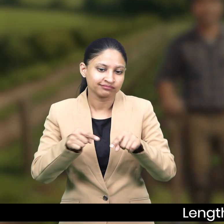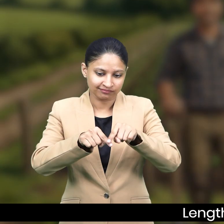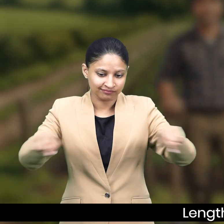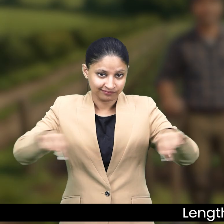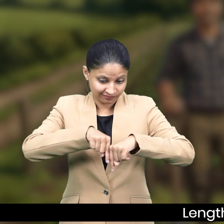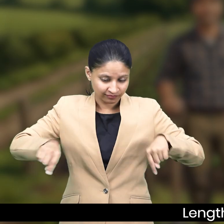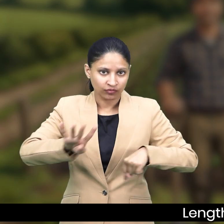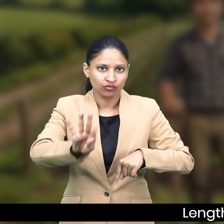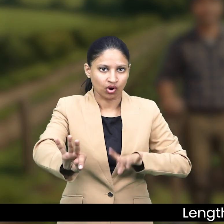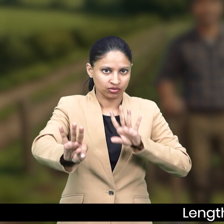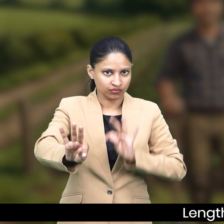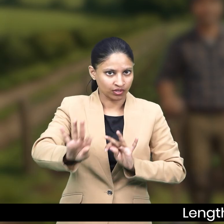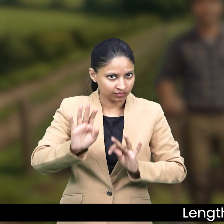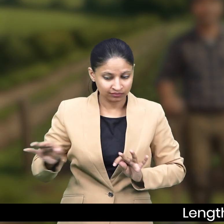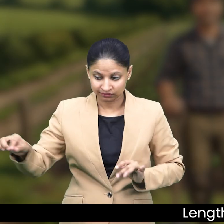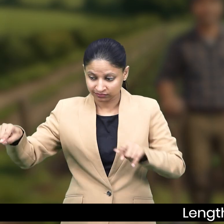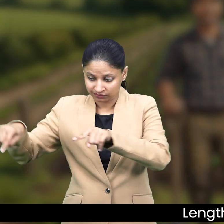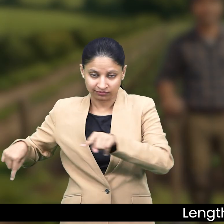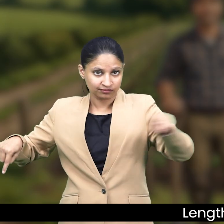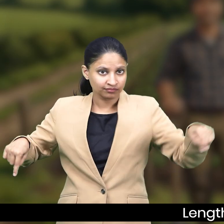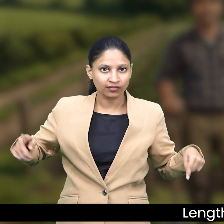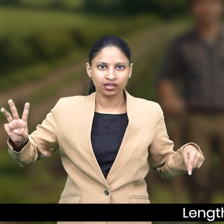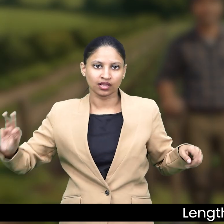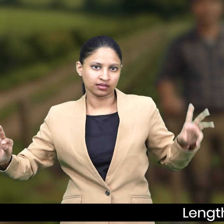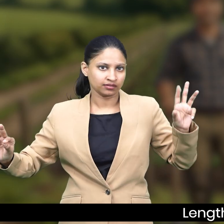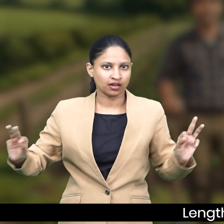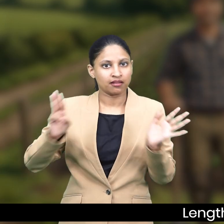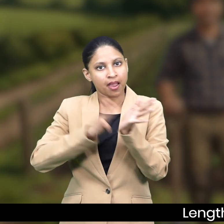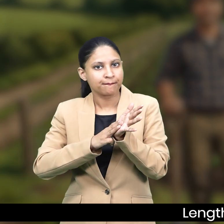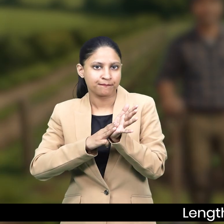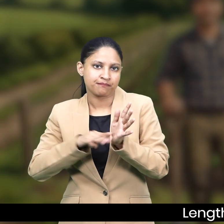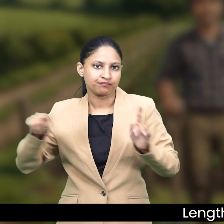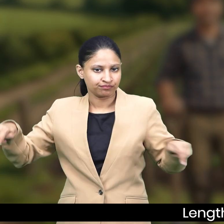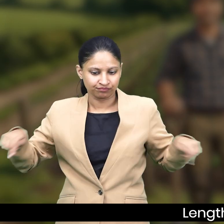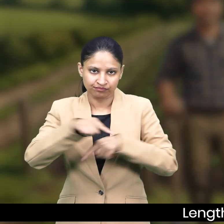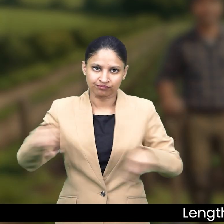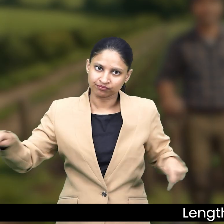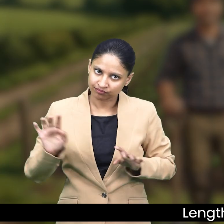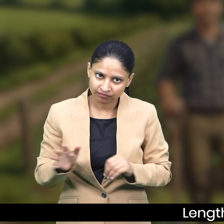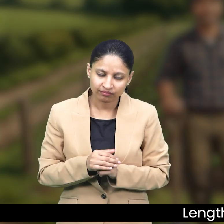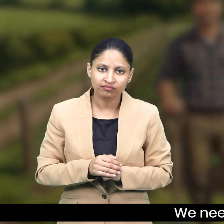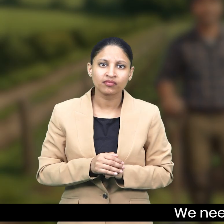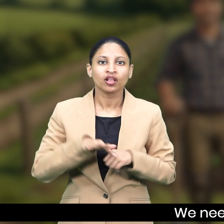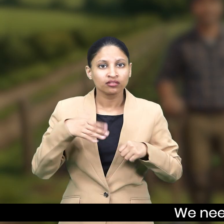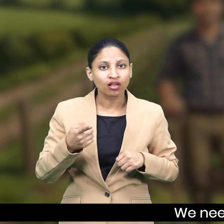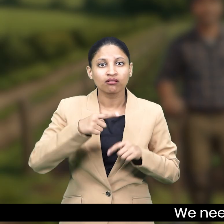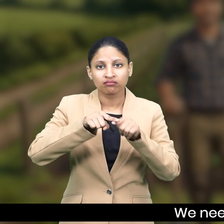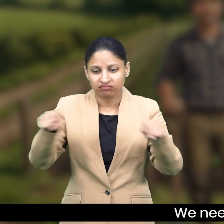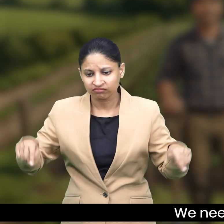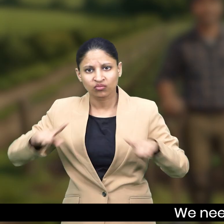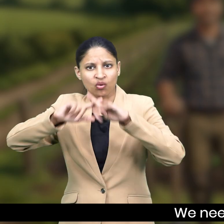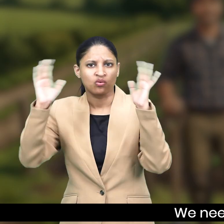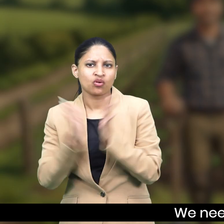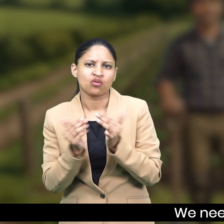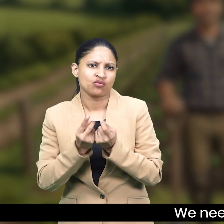Length is equal to 40 meters. Width is equal to 30 meters. We need to find